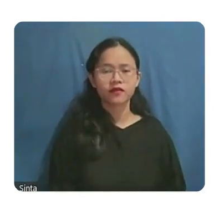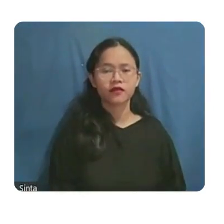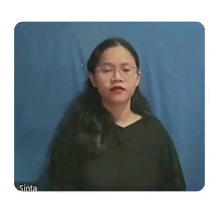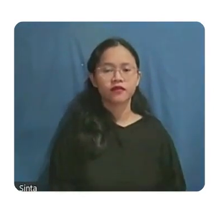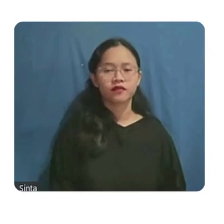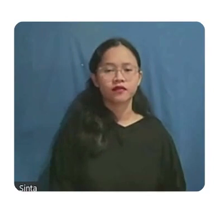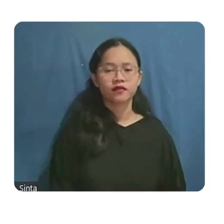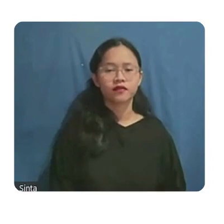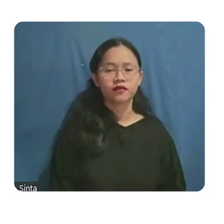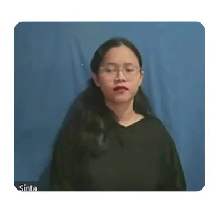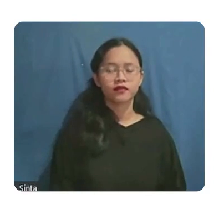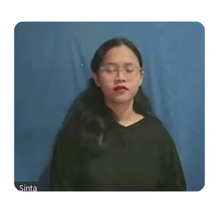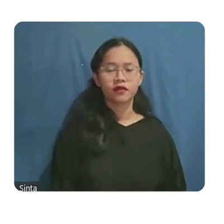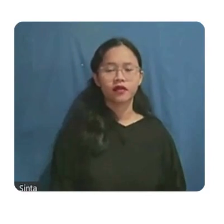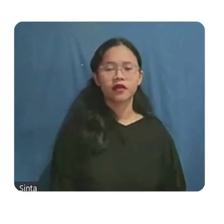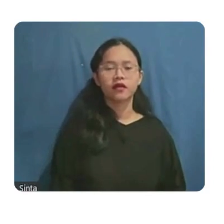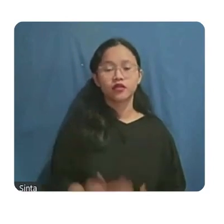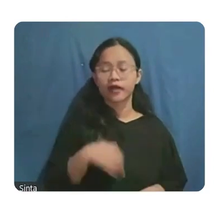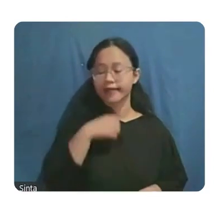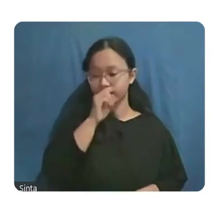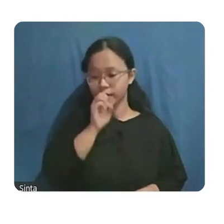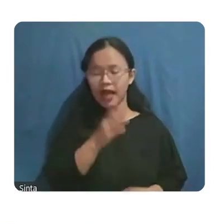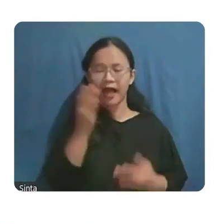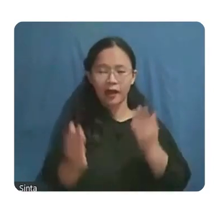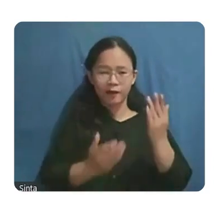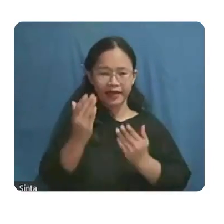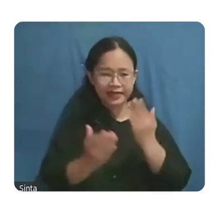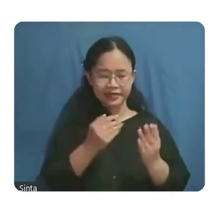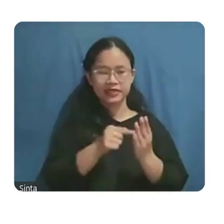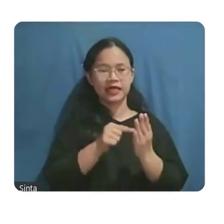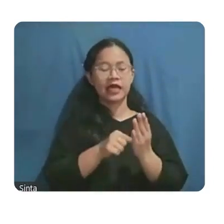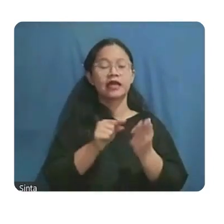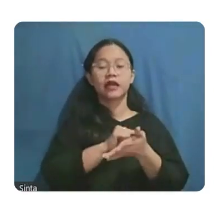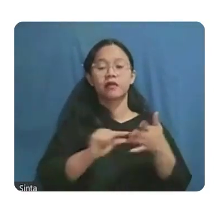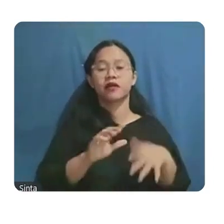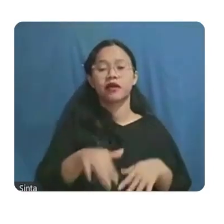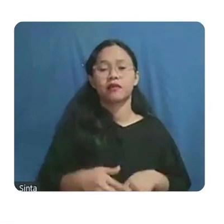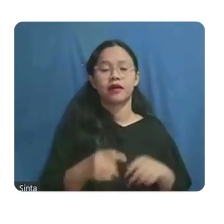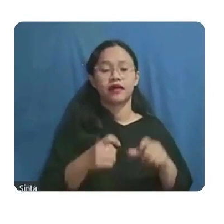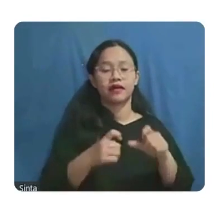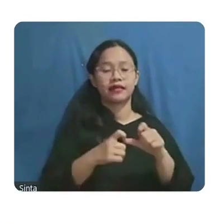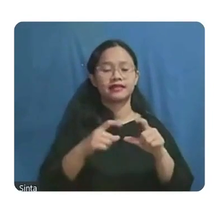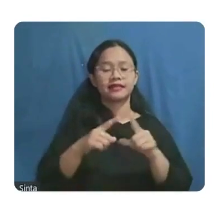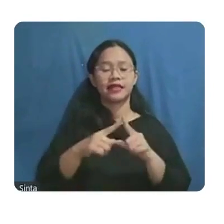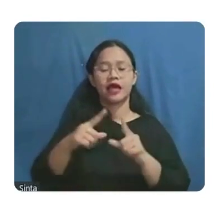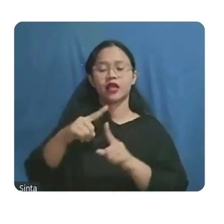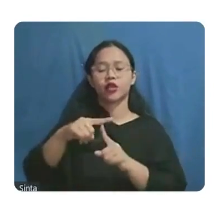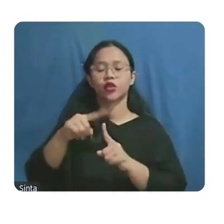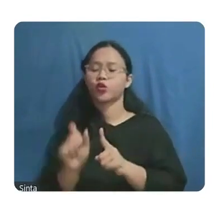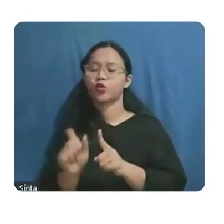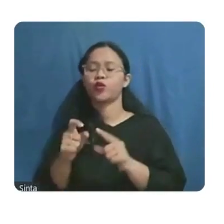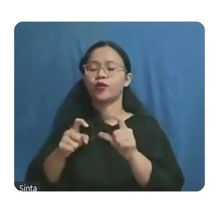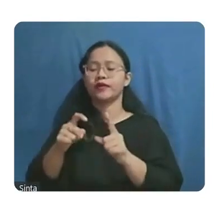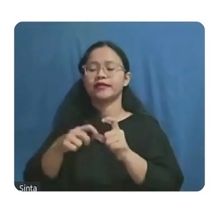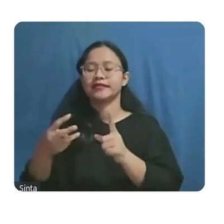Satu Sehat application, so that the public can take the necessary measurement to prevent disease